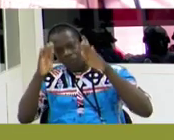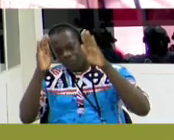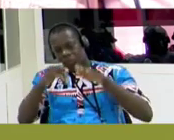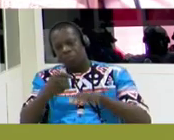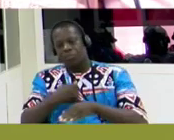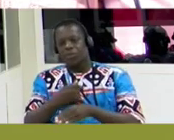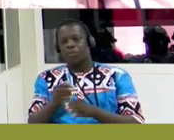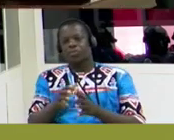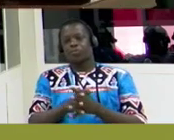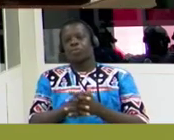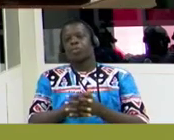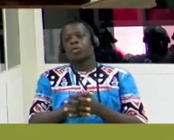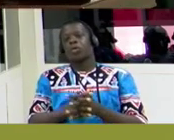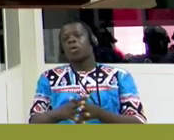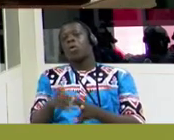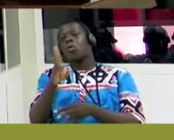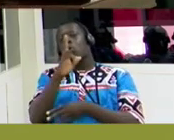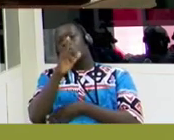you think?